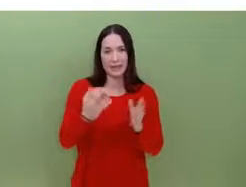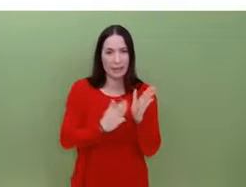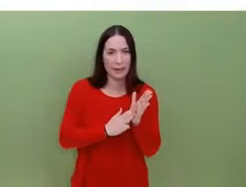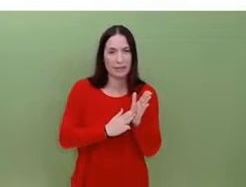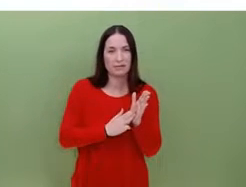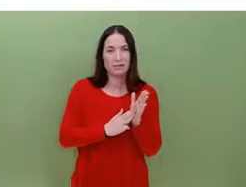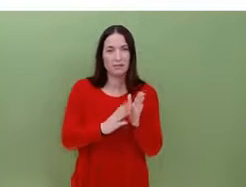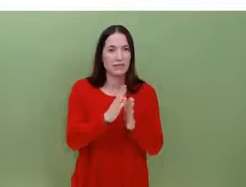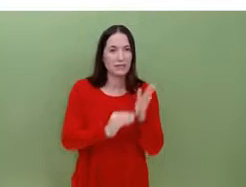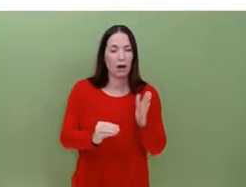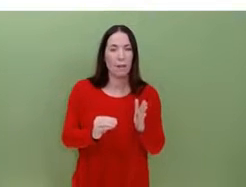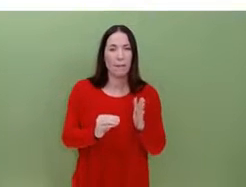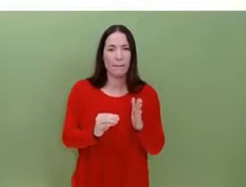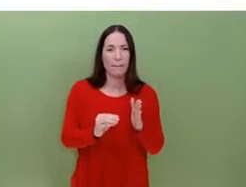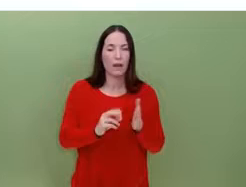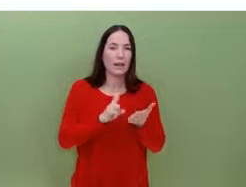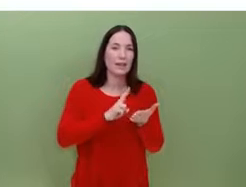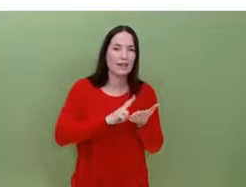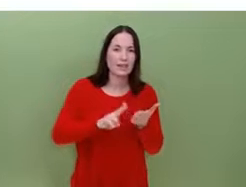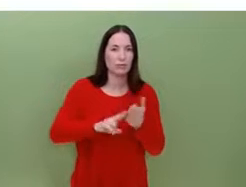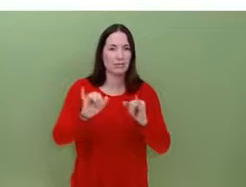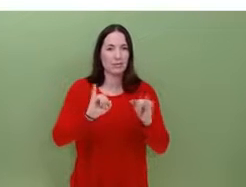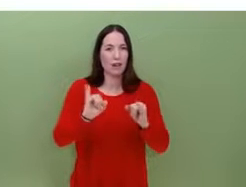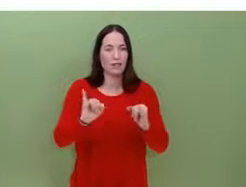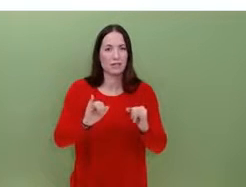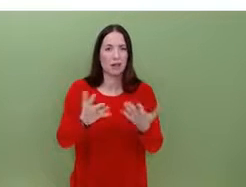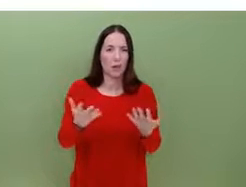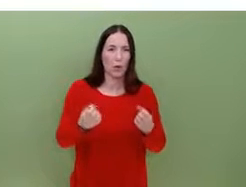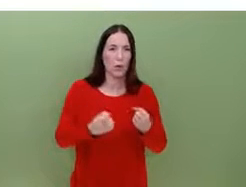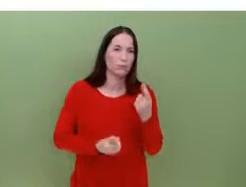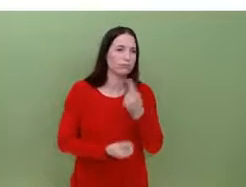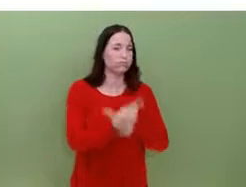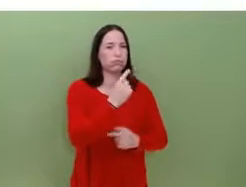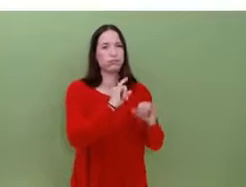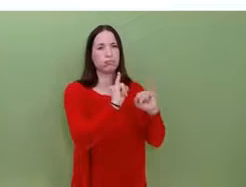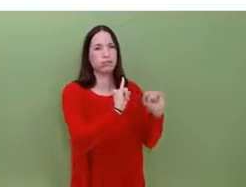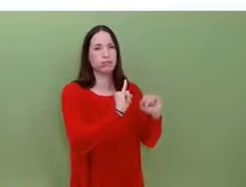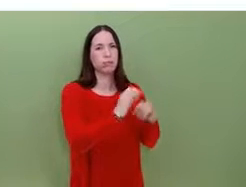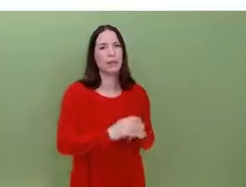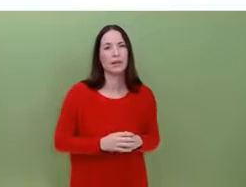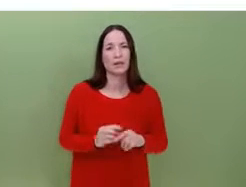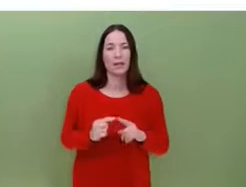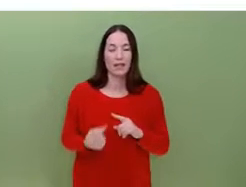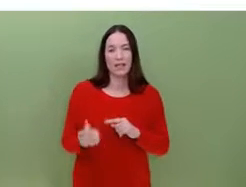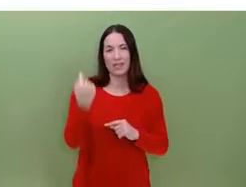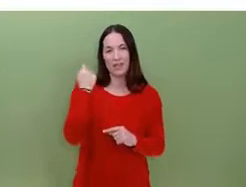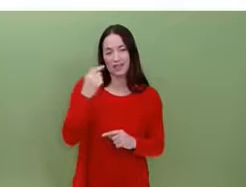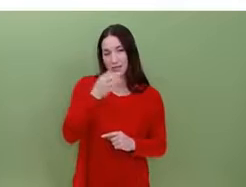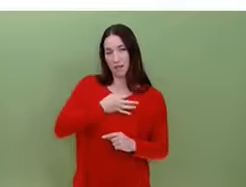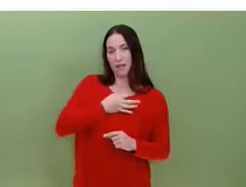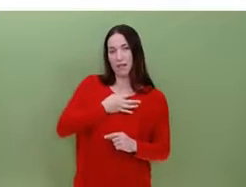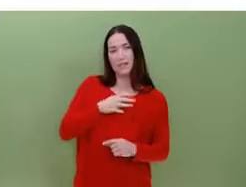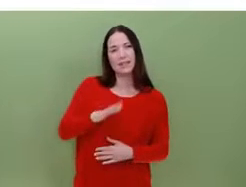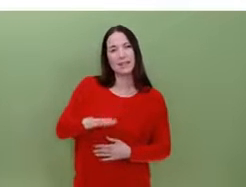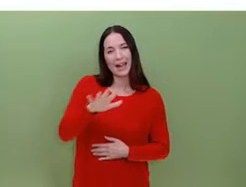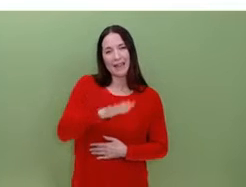disasters, to natural disasters. And we, at that point, I was asked to estimate what